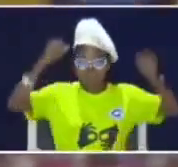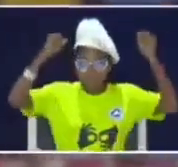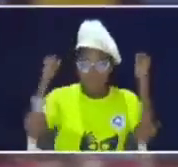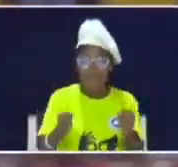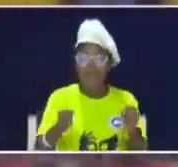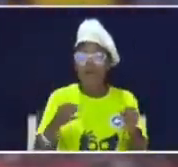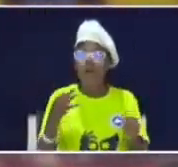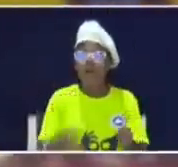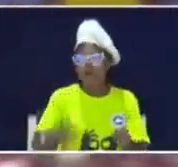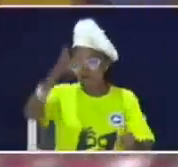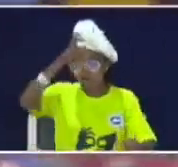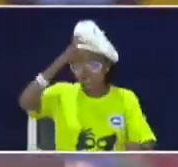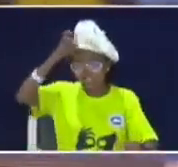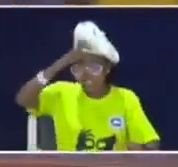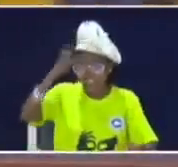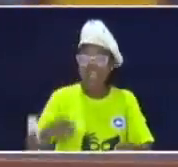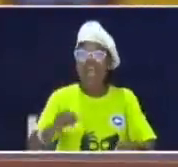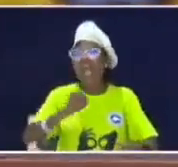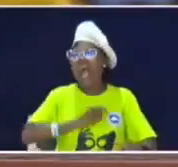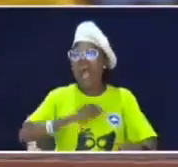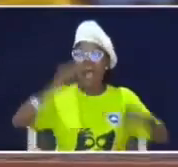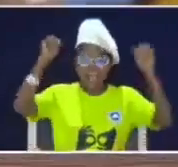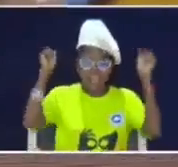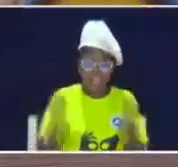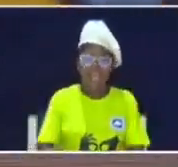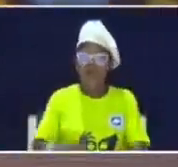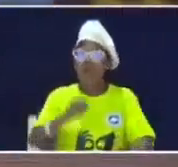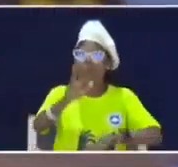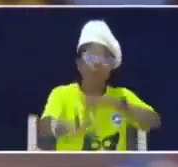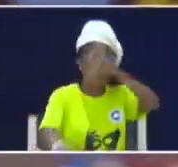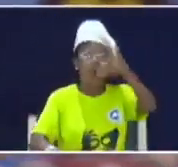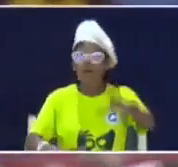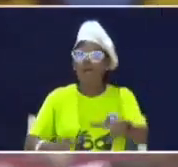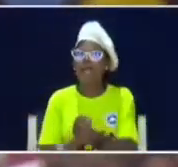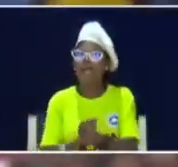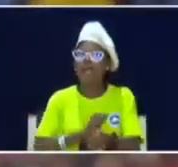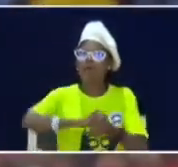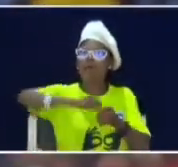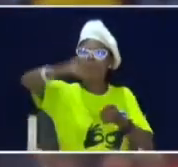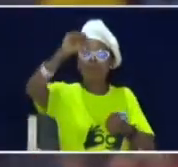me, I can operate far above principality and power.